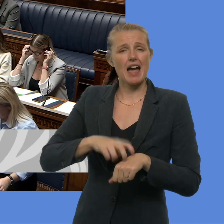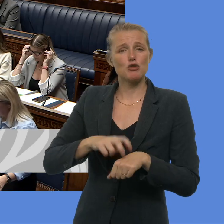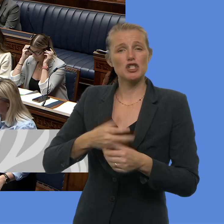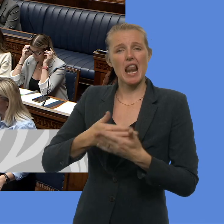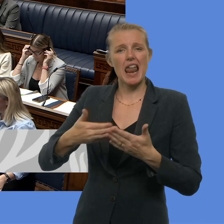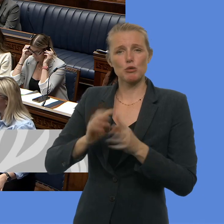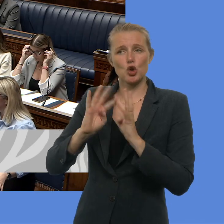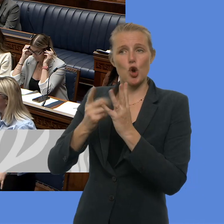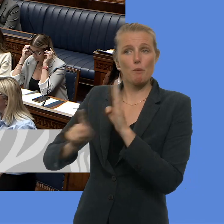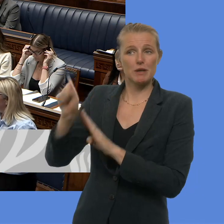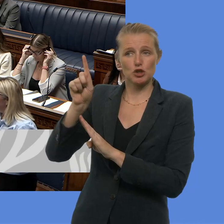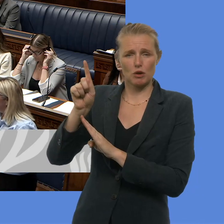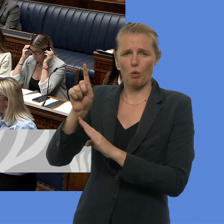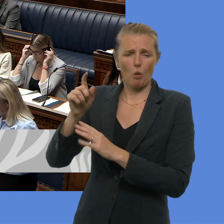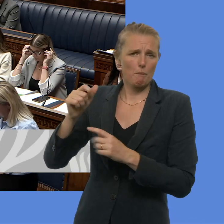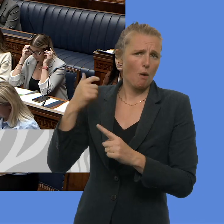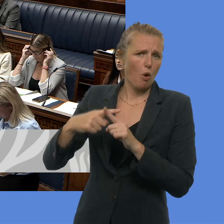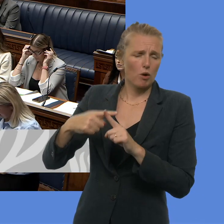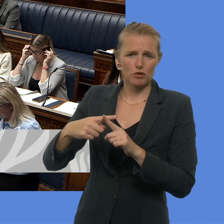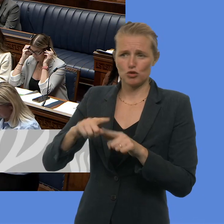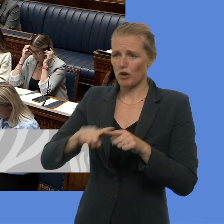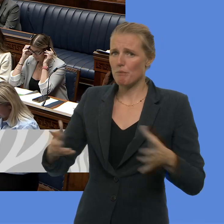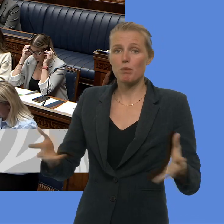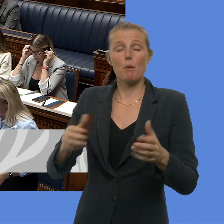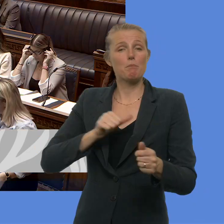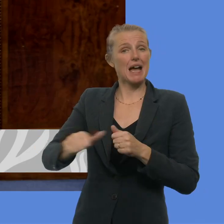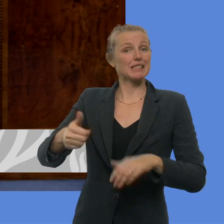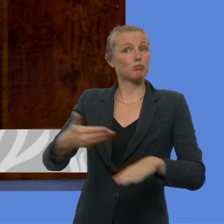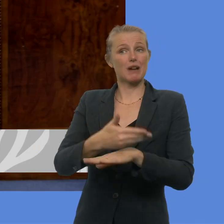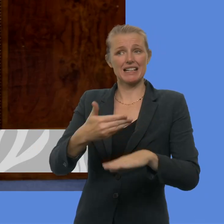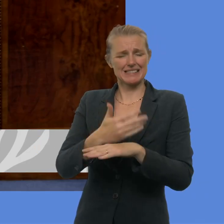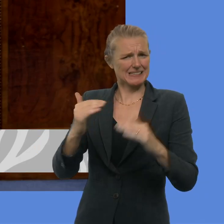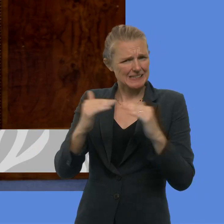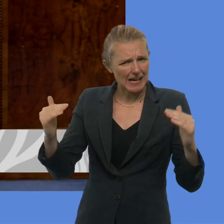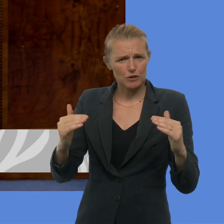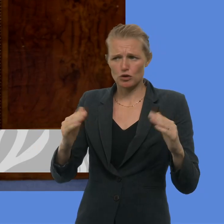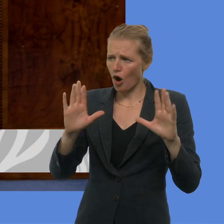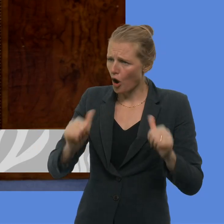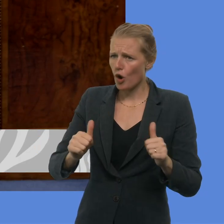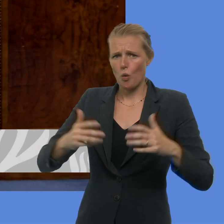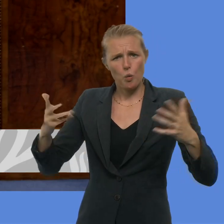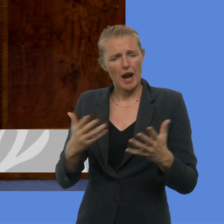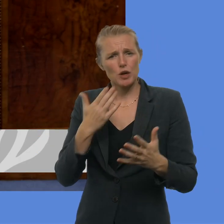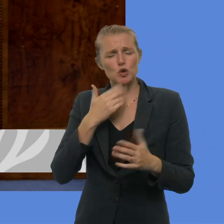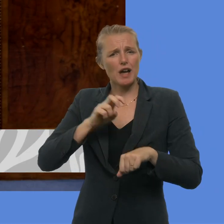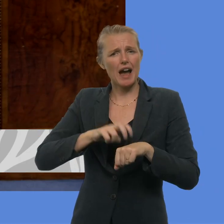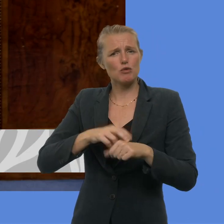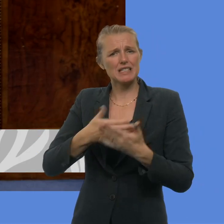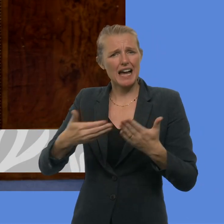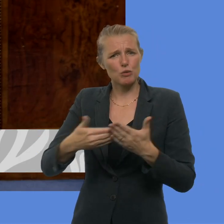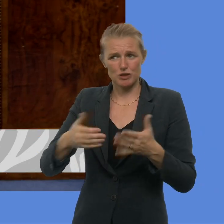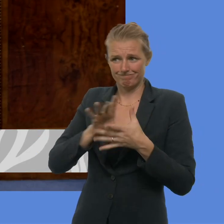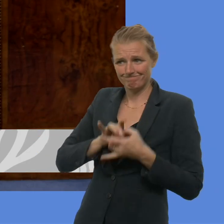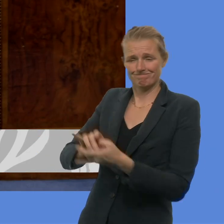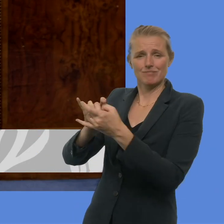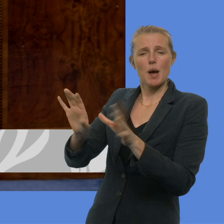Commissioner will be vital in promoting best practice standards on the use of Irish language in the provision of our public services